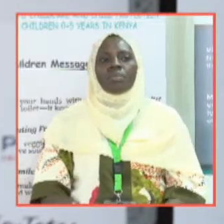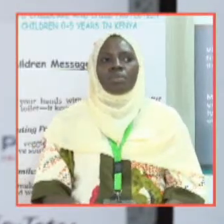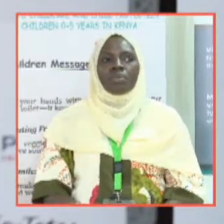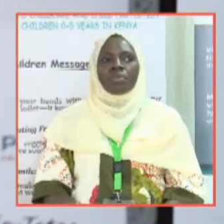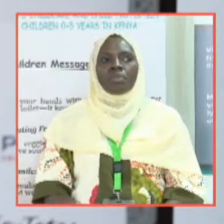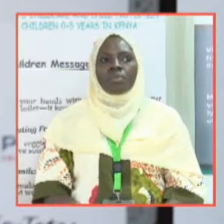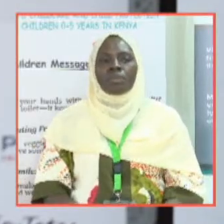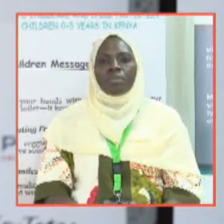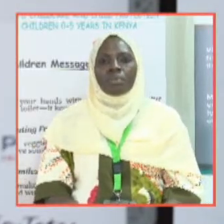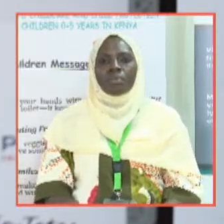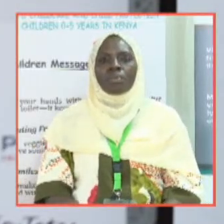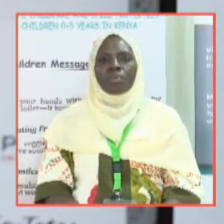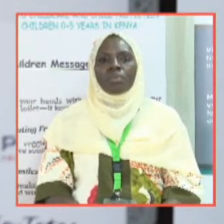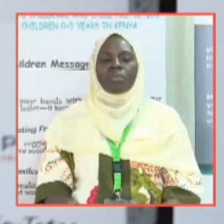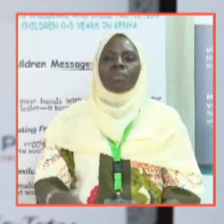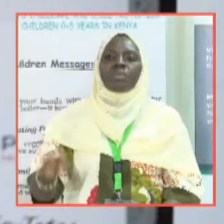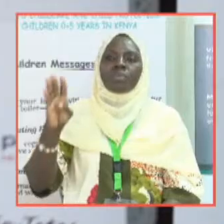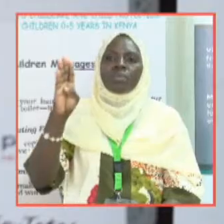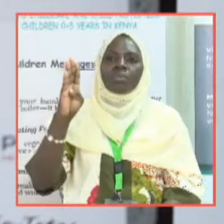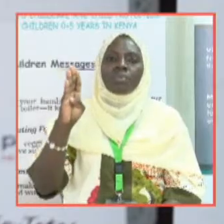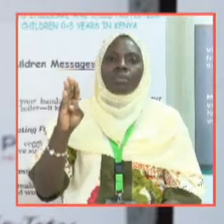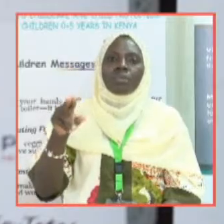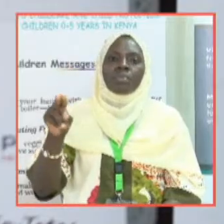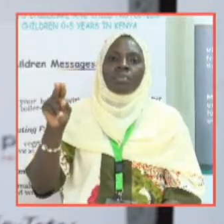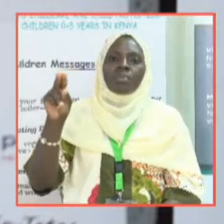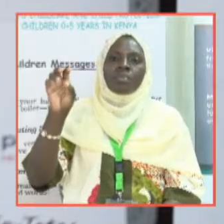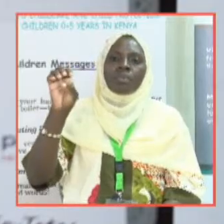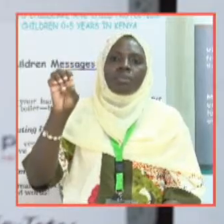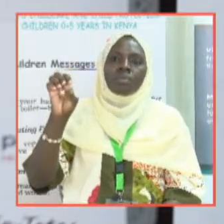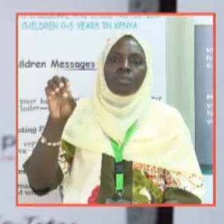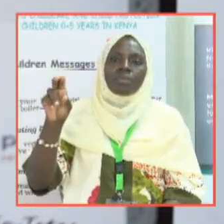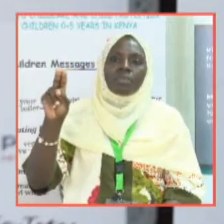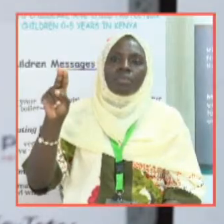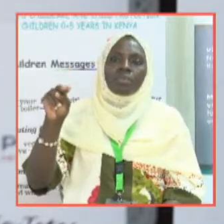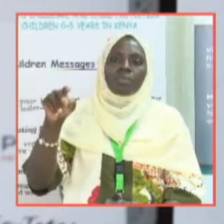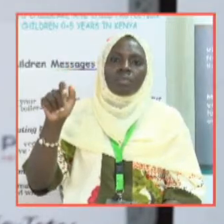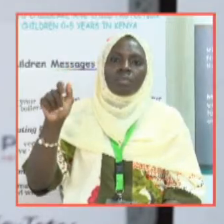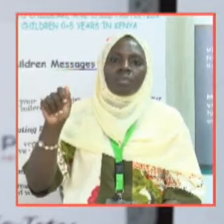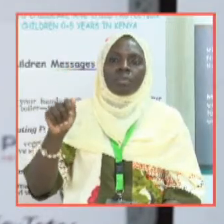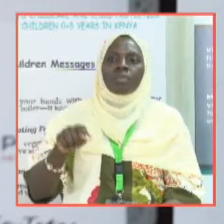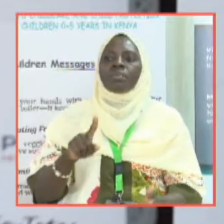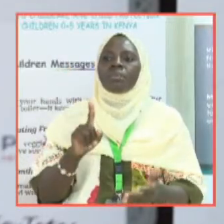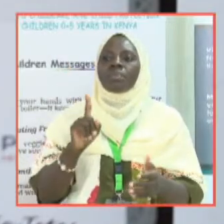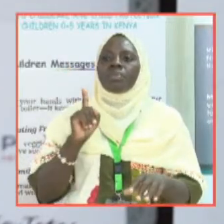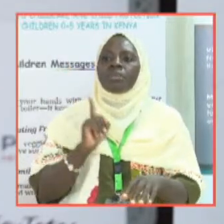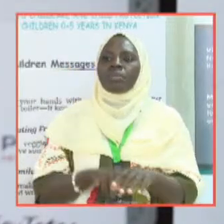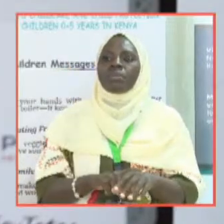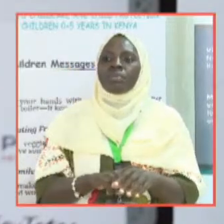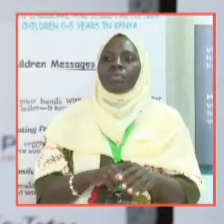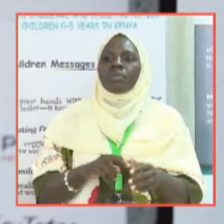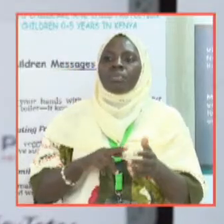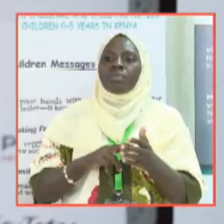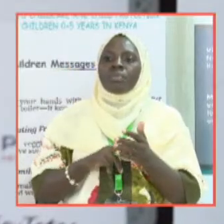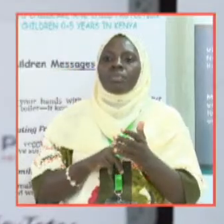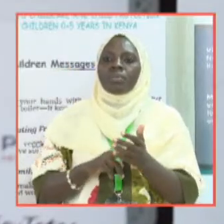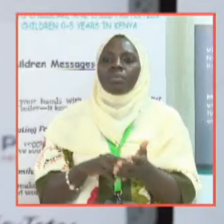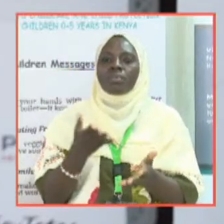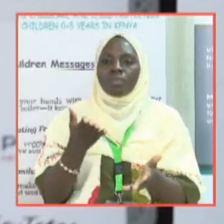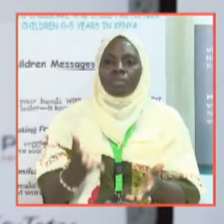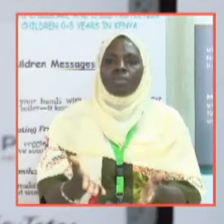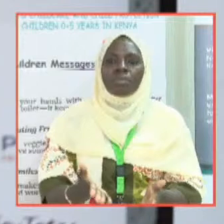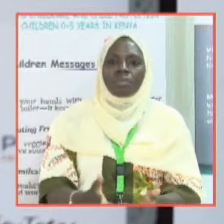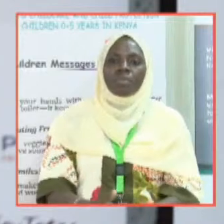was presenting, she did indicate that we used the Saber rubrics to assess where are we in terms